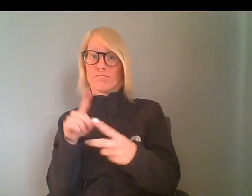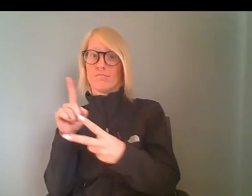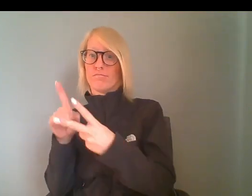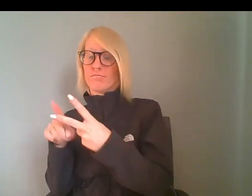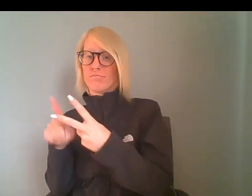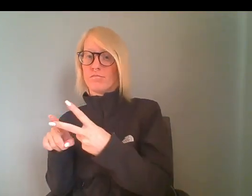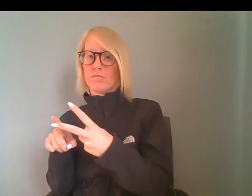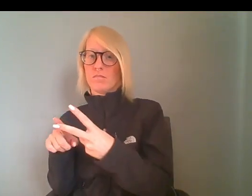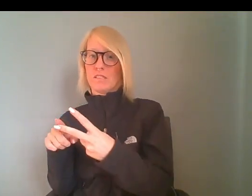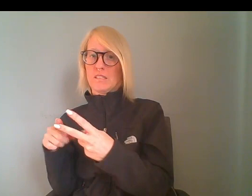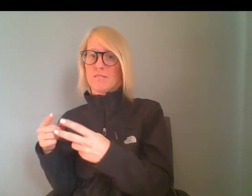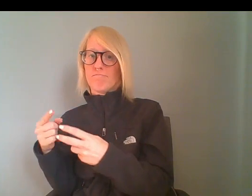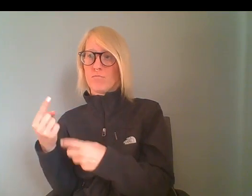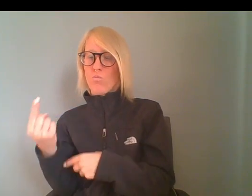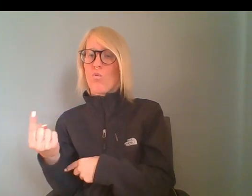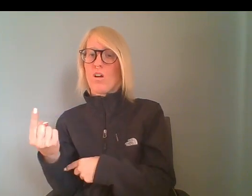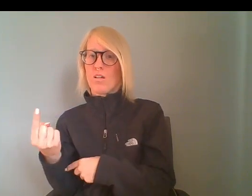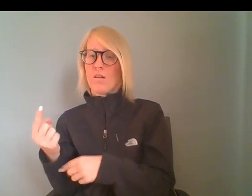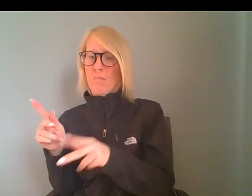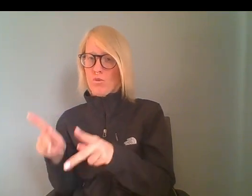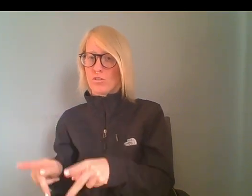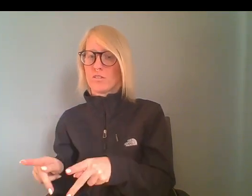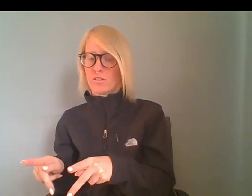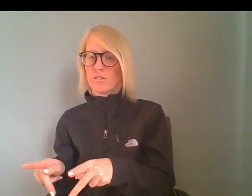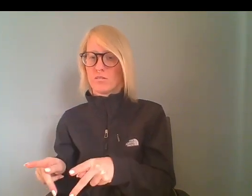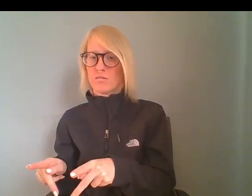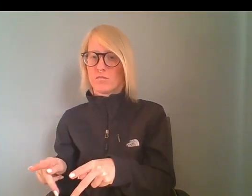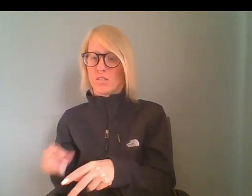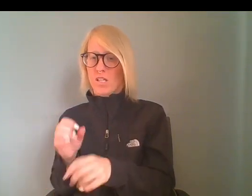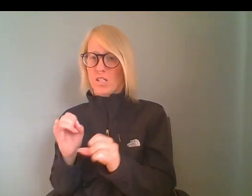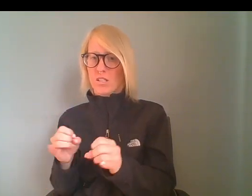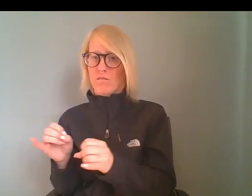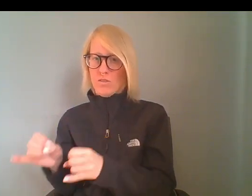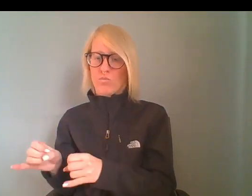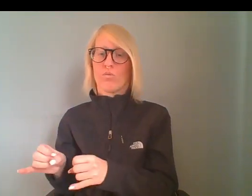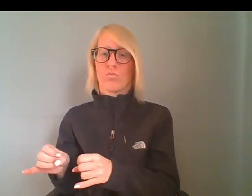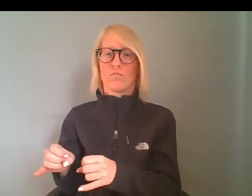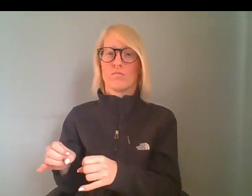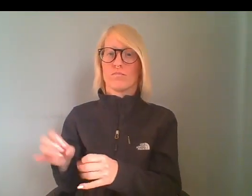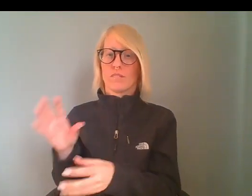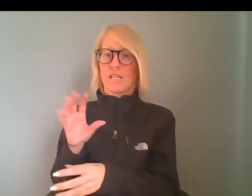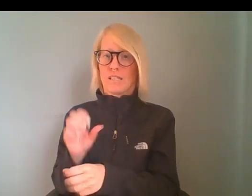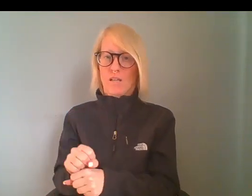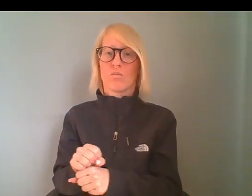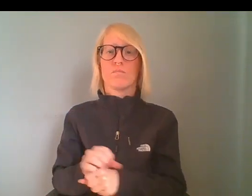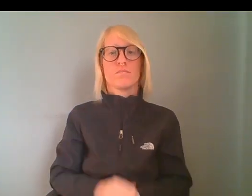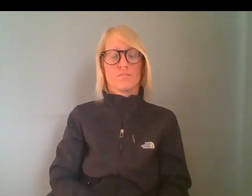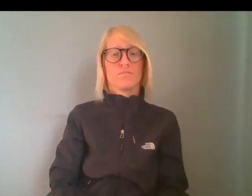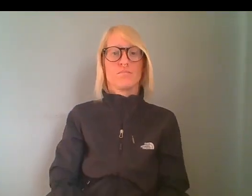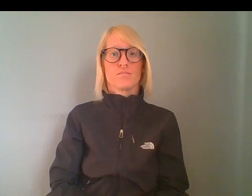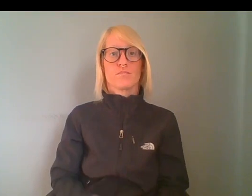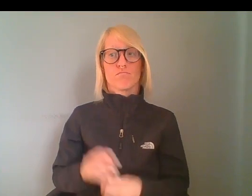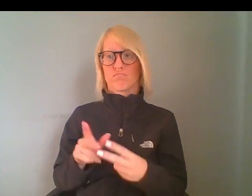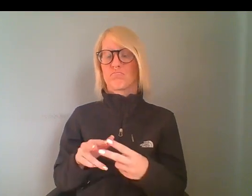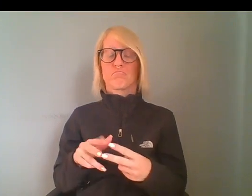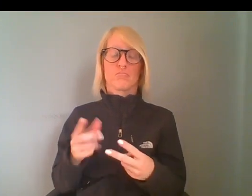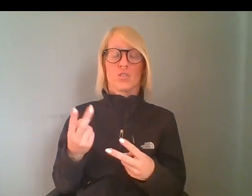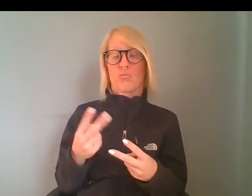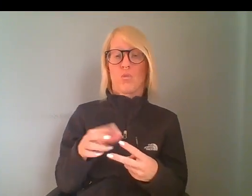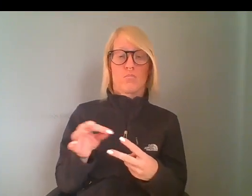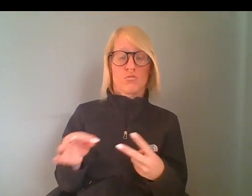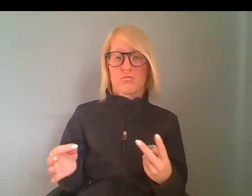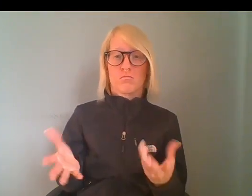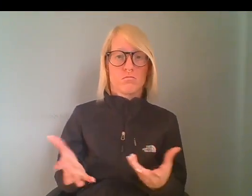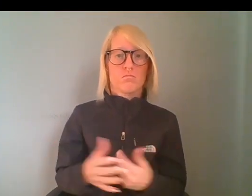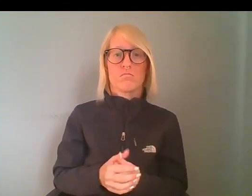think about too, if you want just your nonprofit account for multiple people to use. And quick news updates,